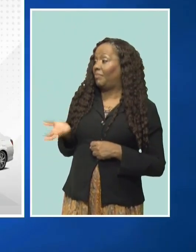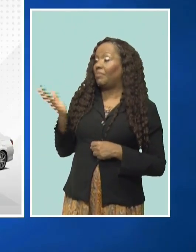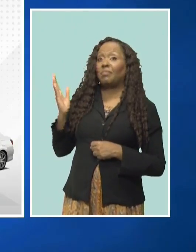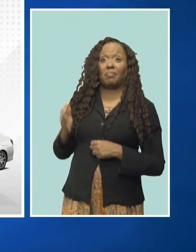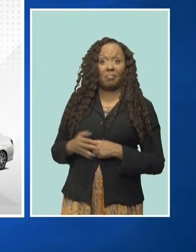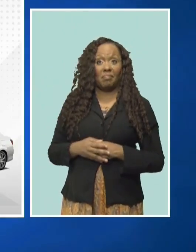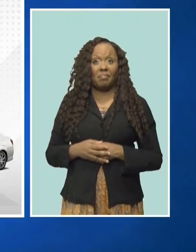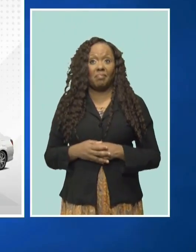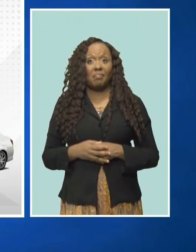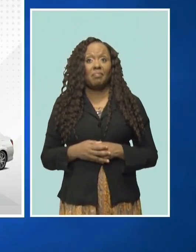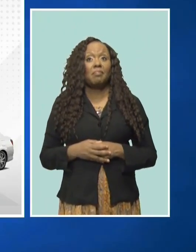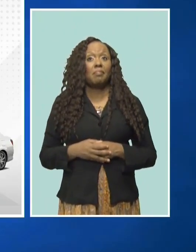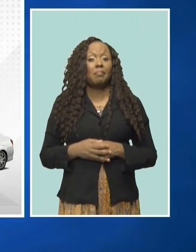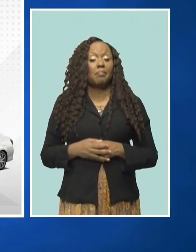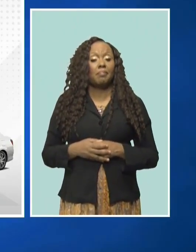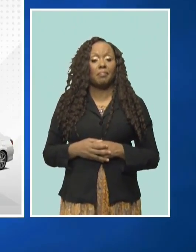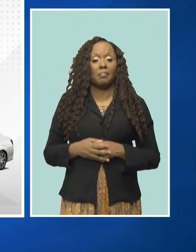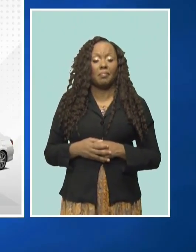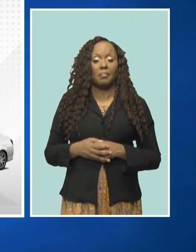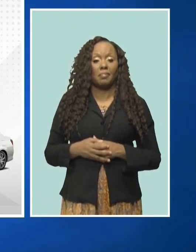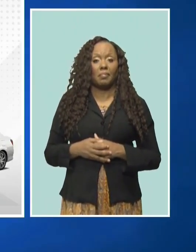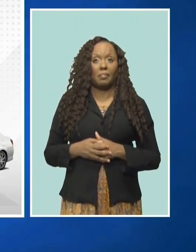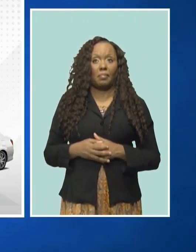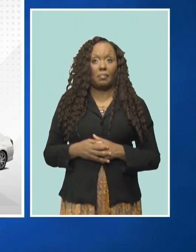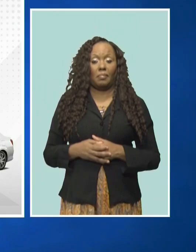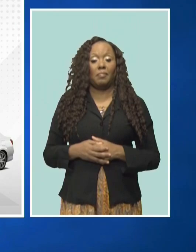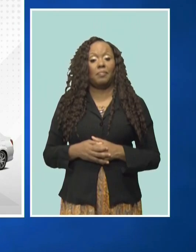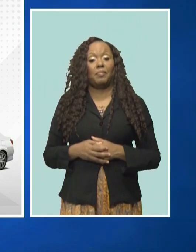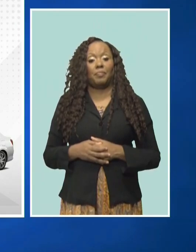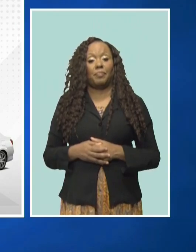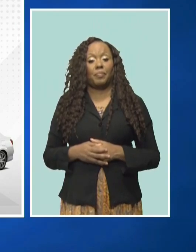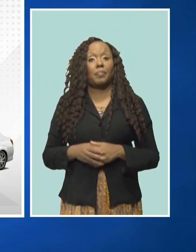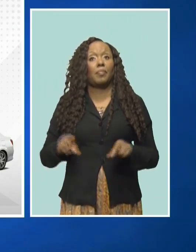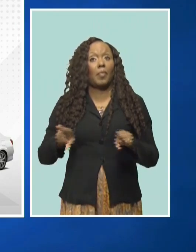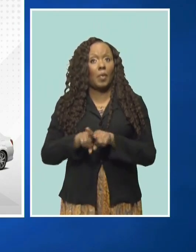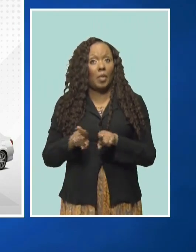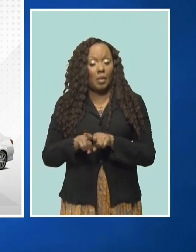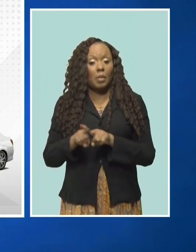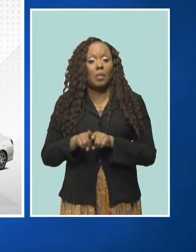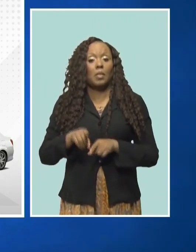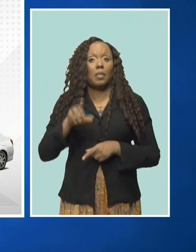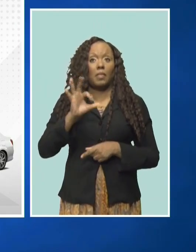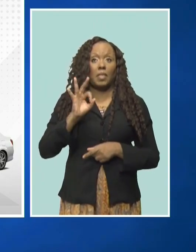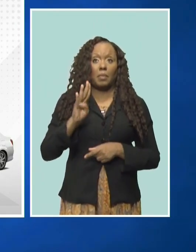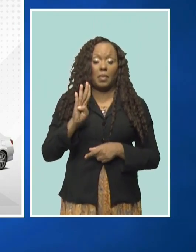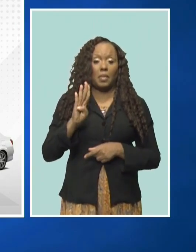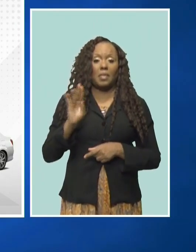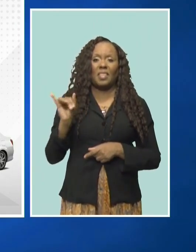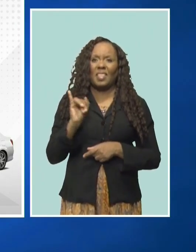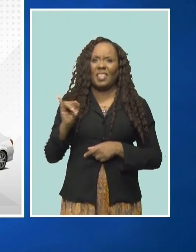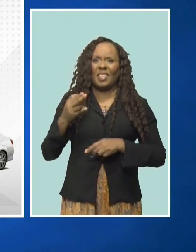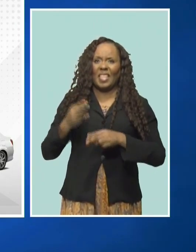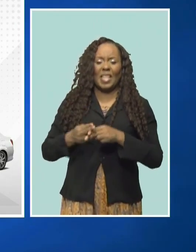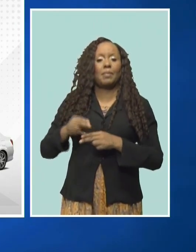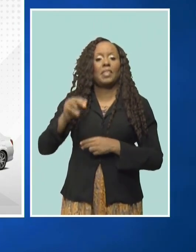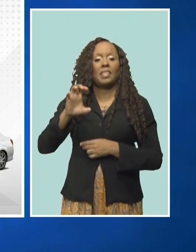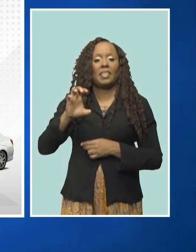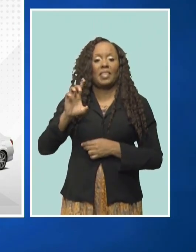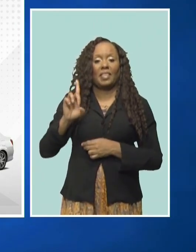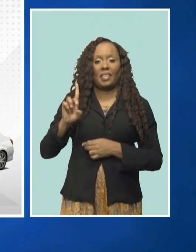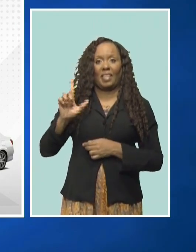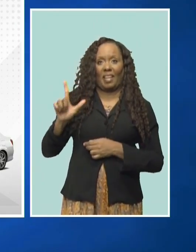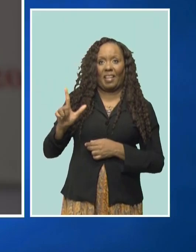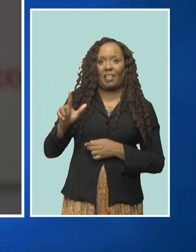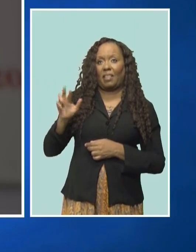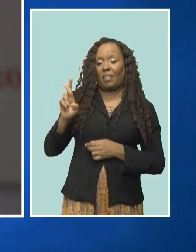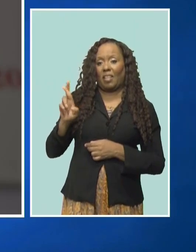CDR Rentals and Transport Services. We are also found on Facebook, same name, CDR Rentals and Transport Services. You can